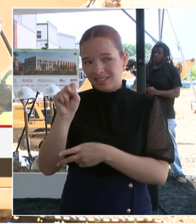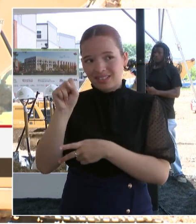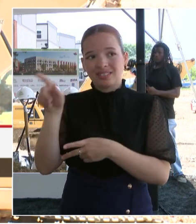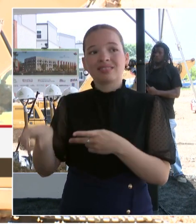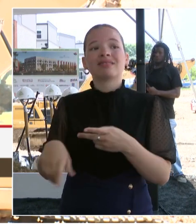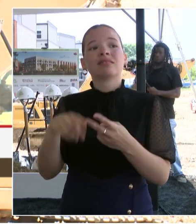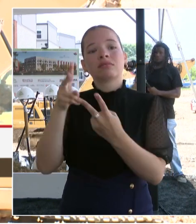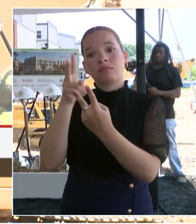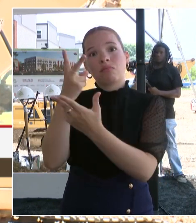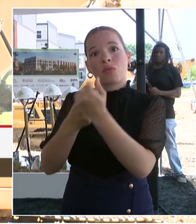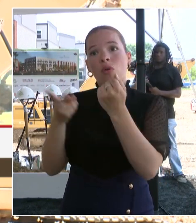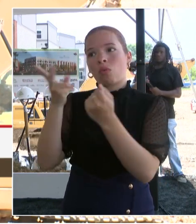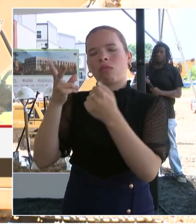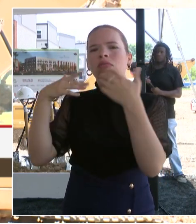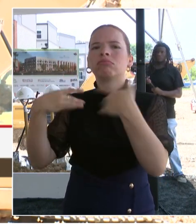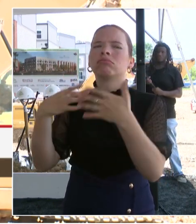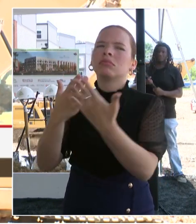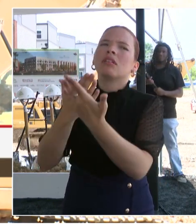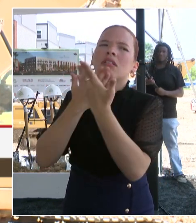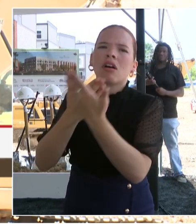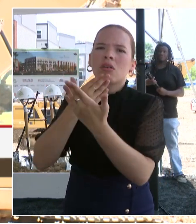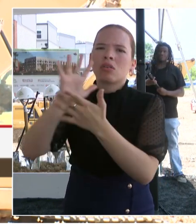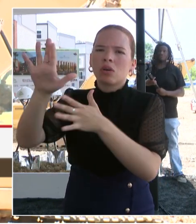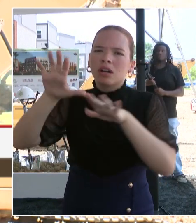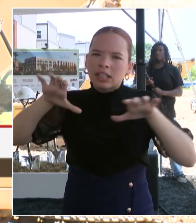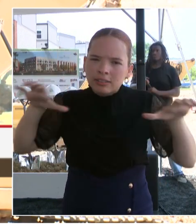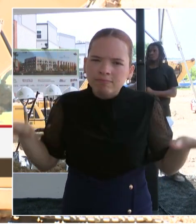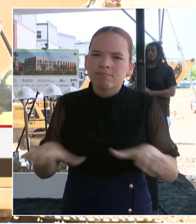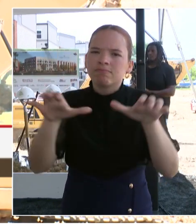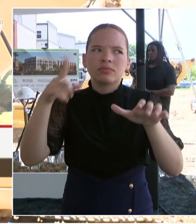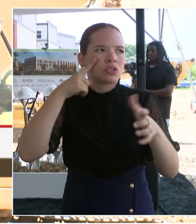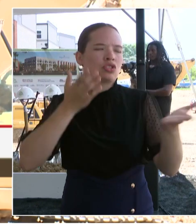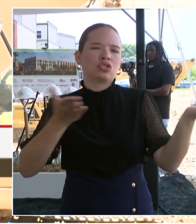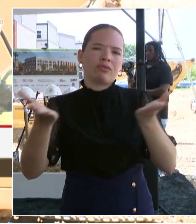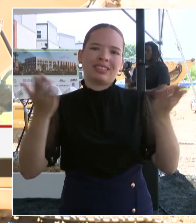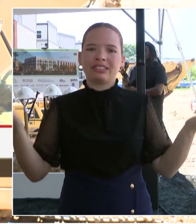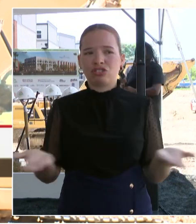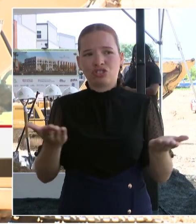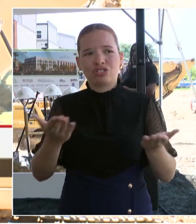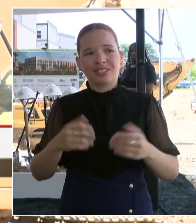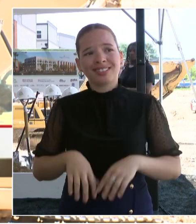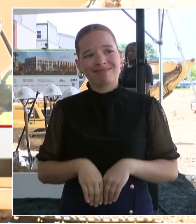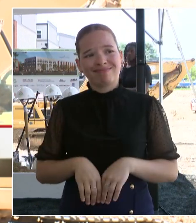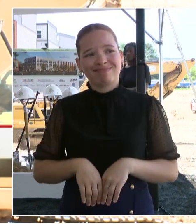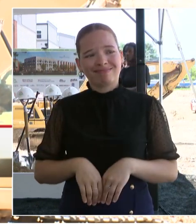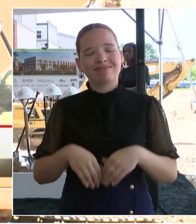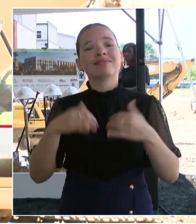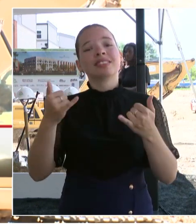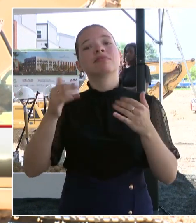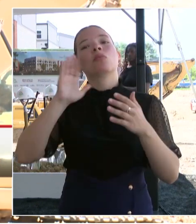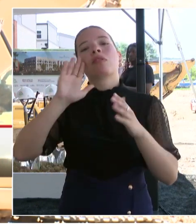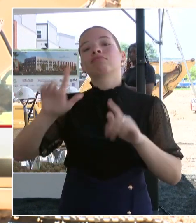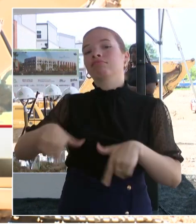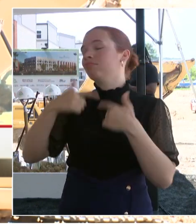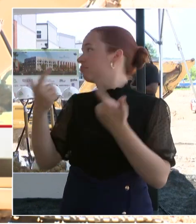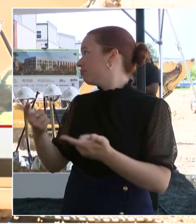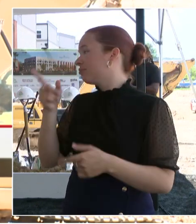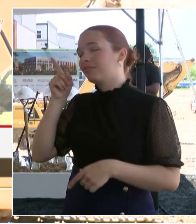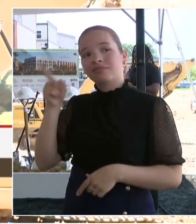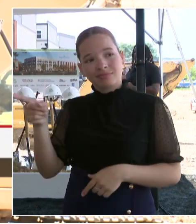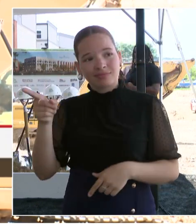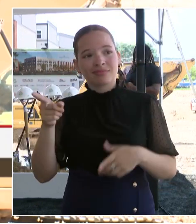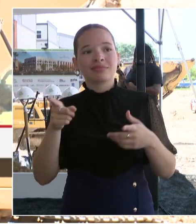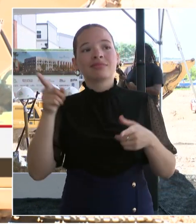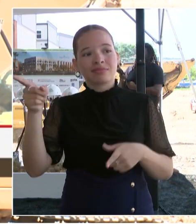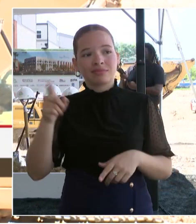for your service and for making this an incredible project. And now I will turn it over to my colleague in public service, Christopher Donald from the Housing